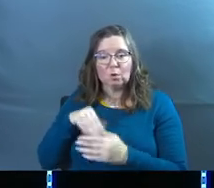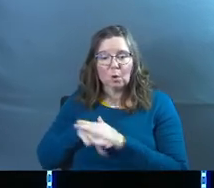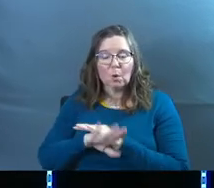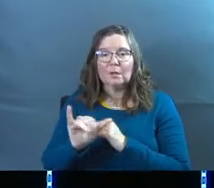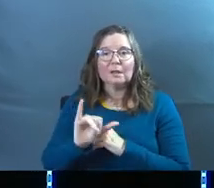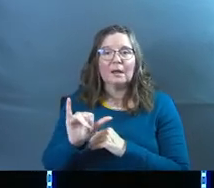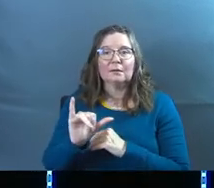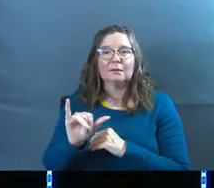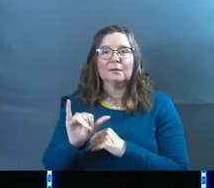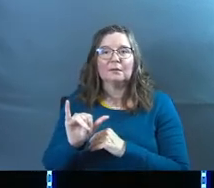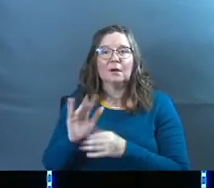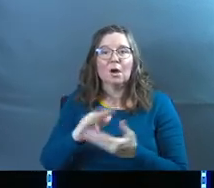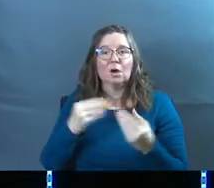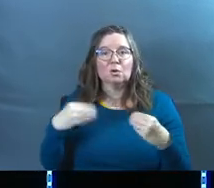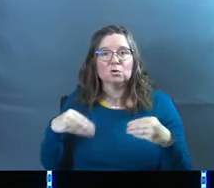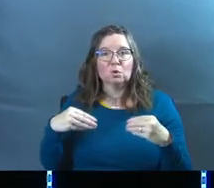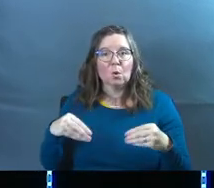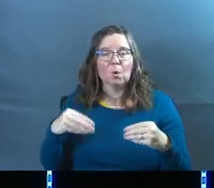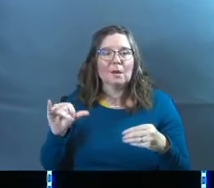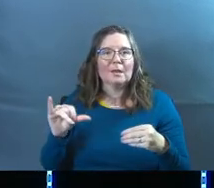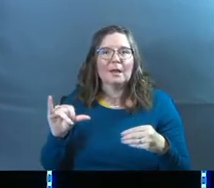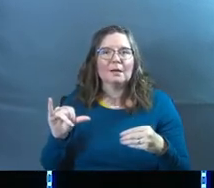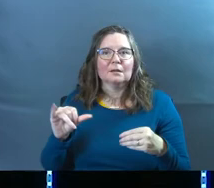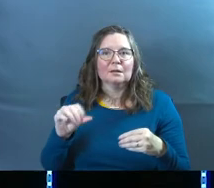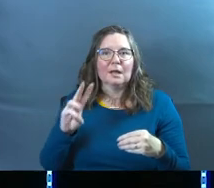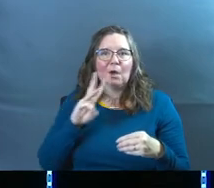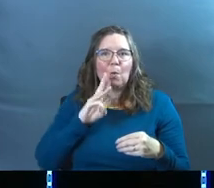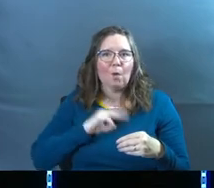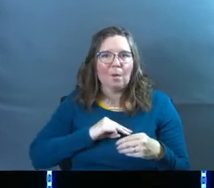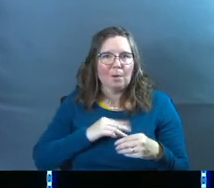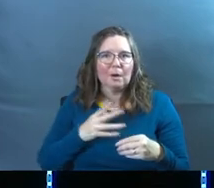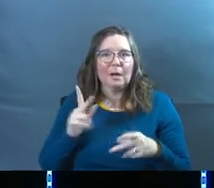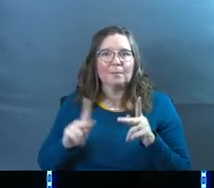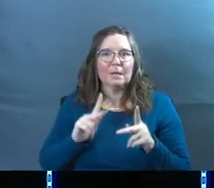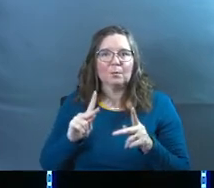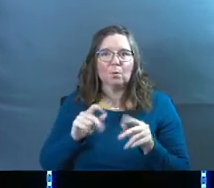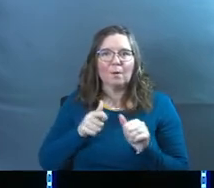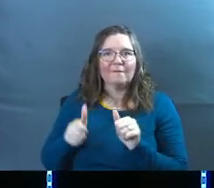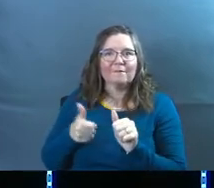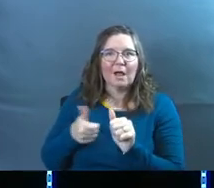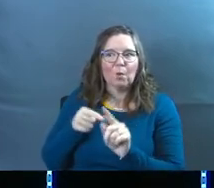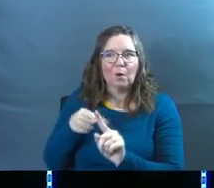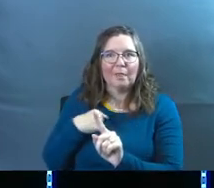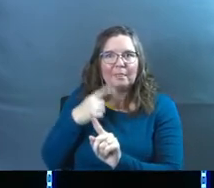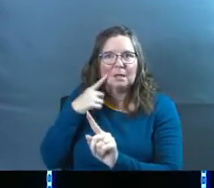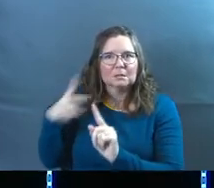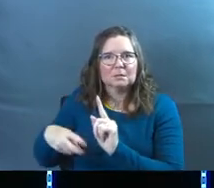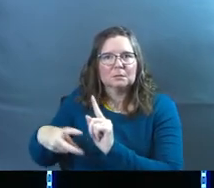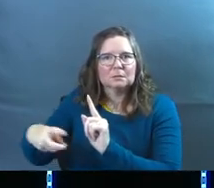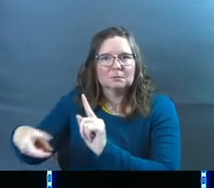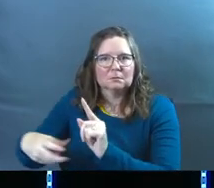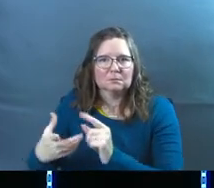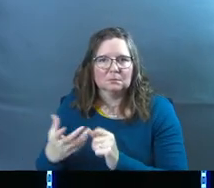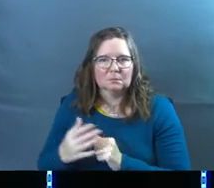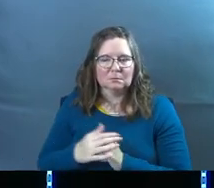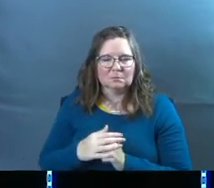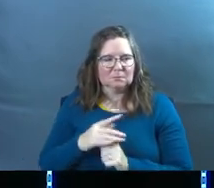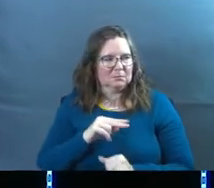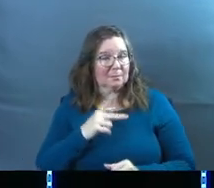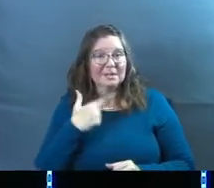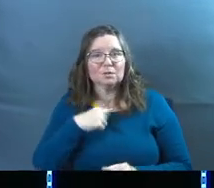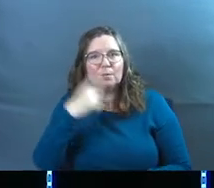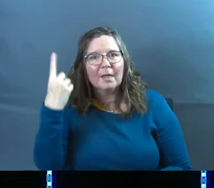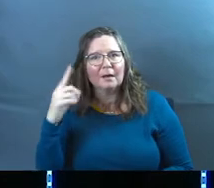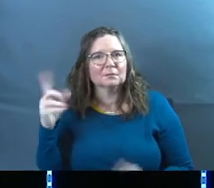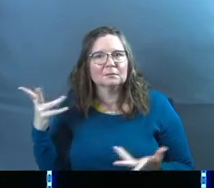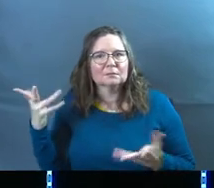into like a store, like a Walmart, and people would follow her around because she was